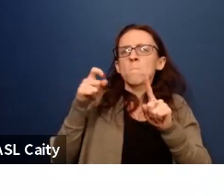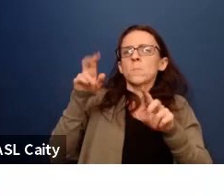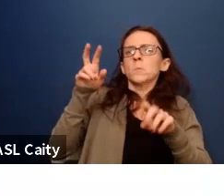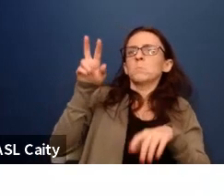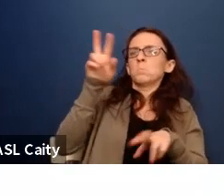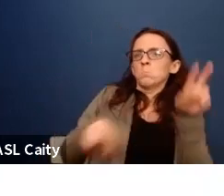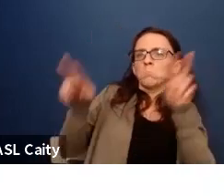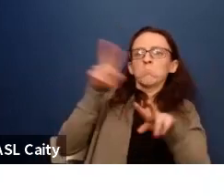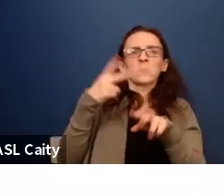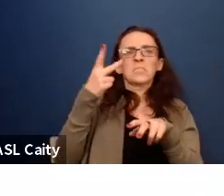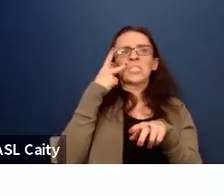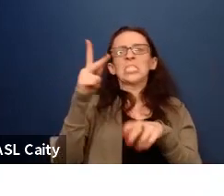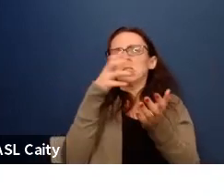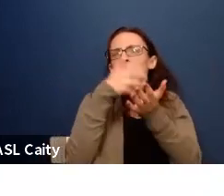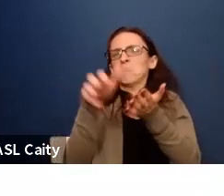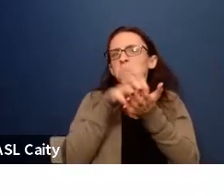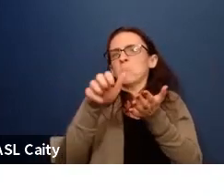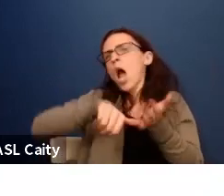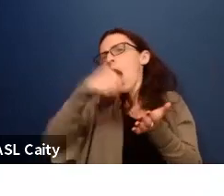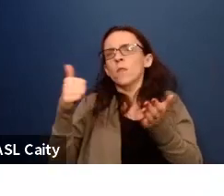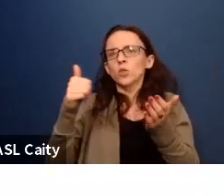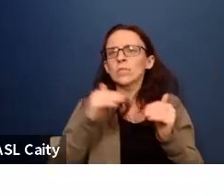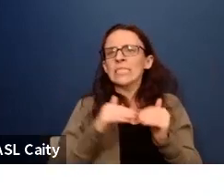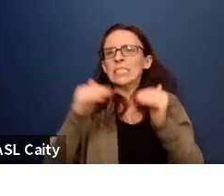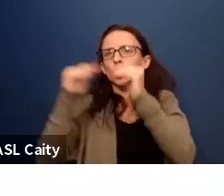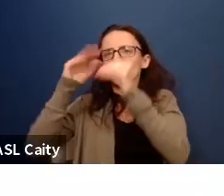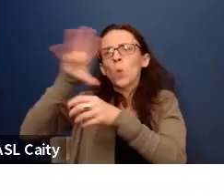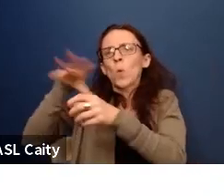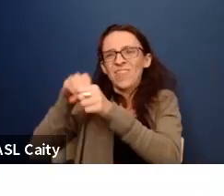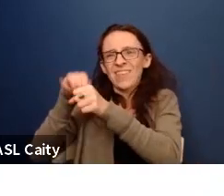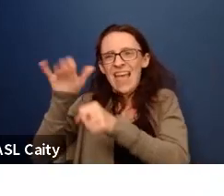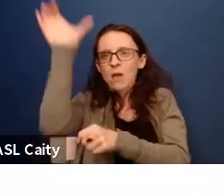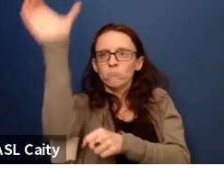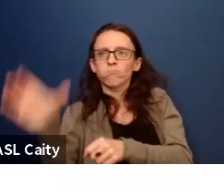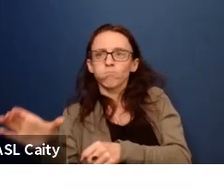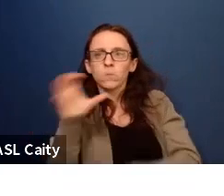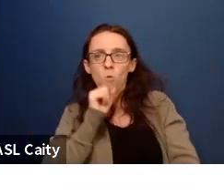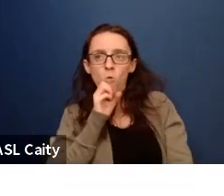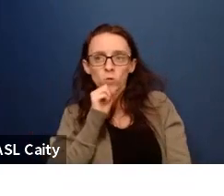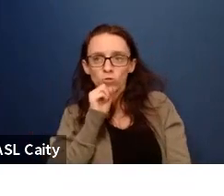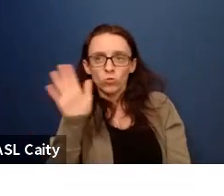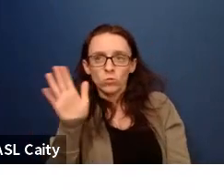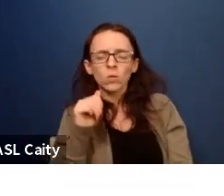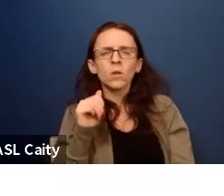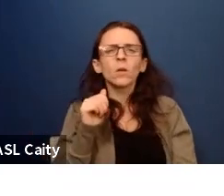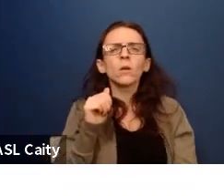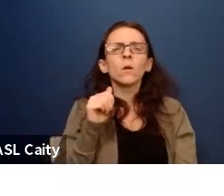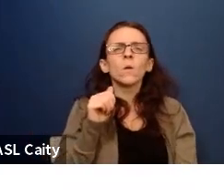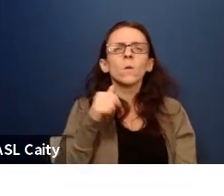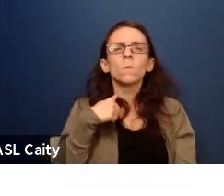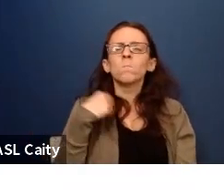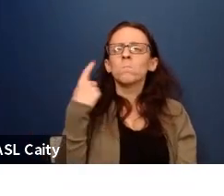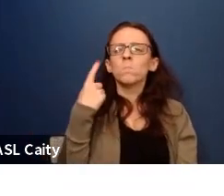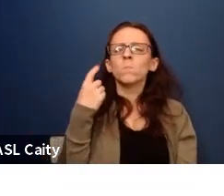other tiers in that model, right? Why is it that